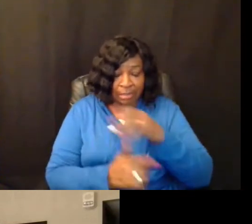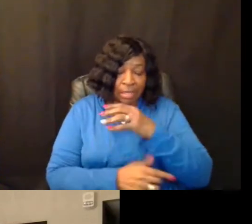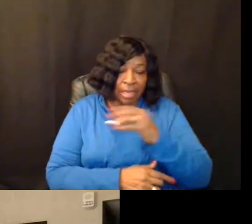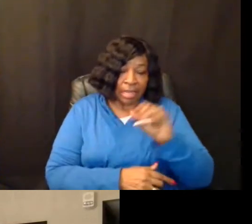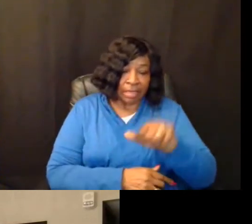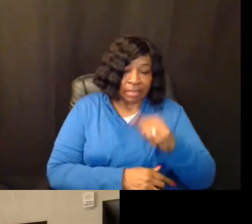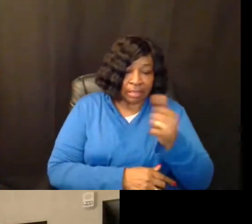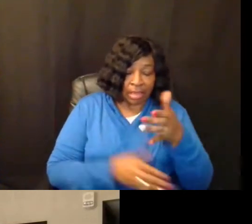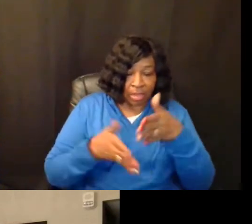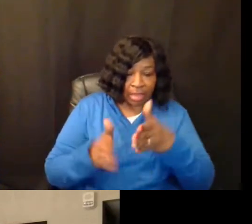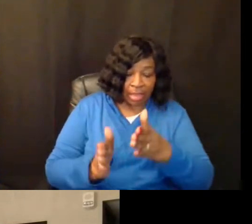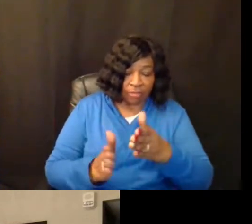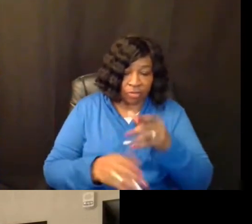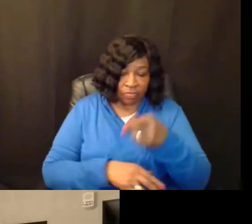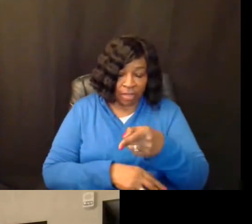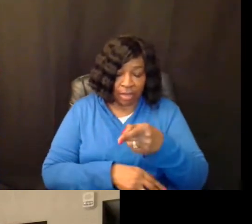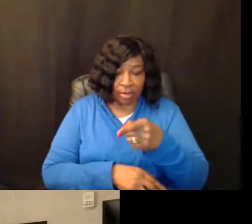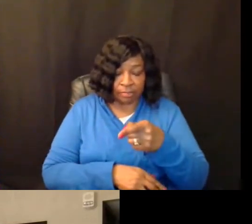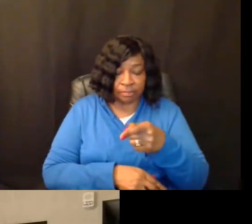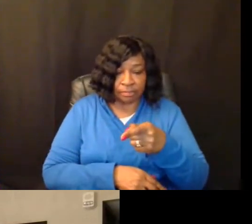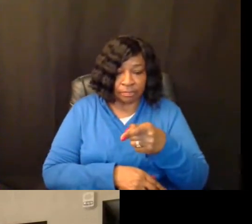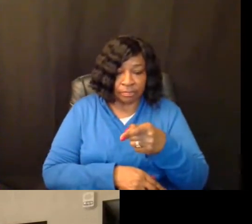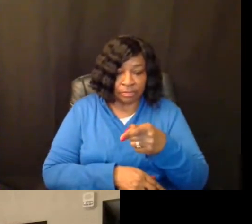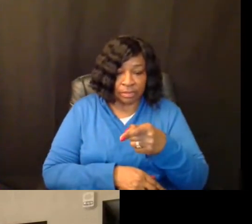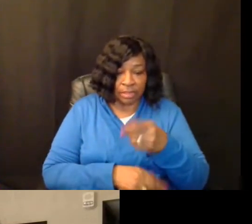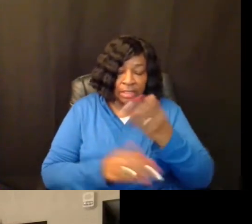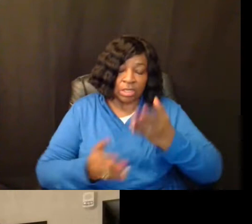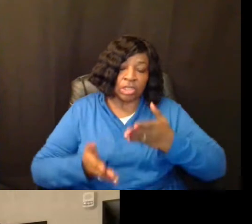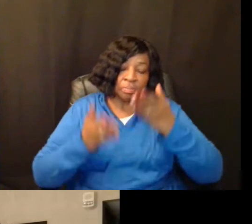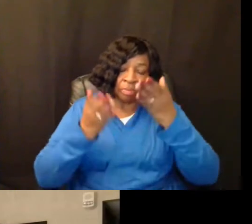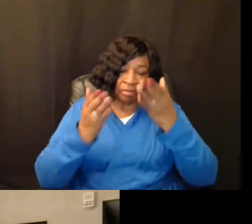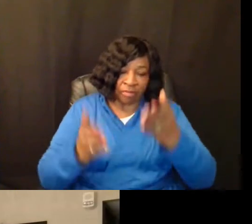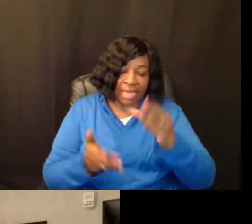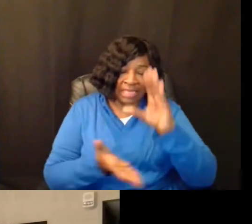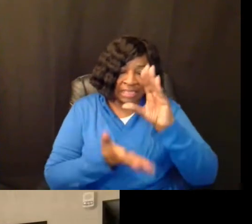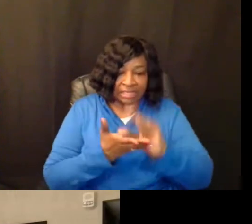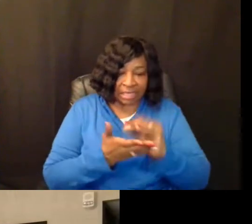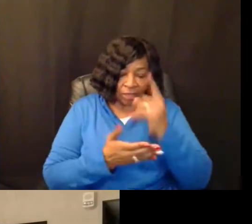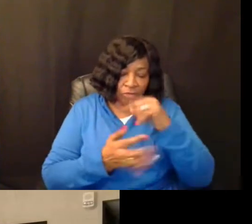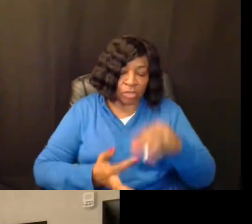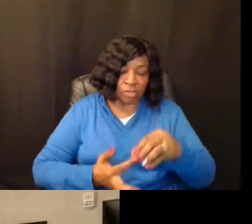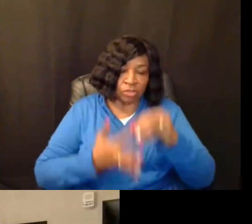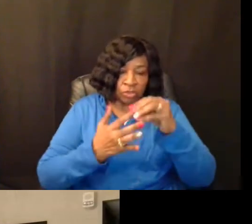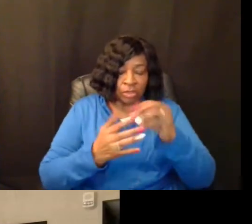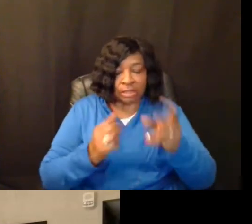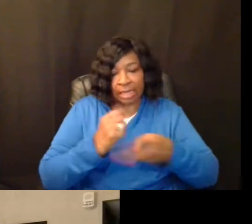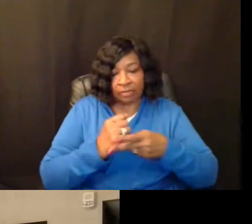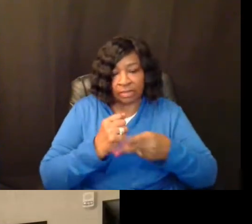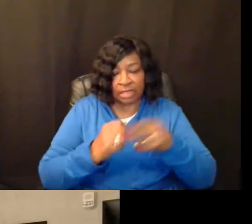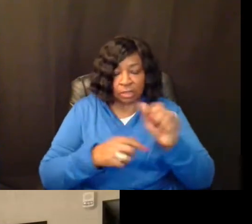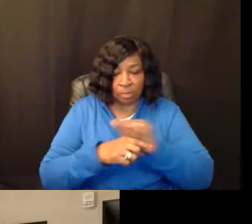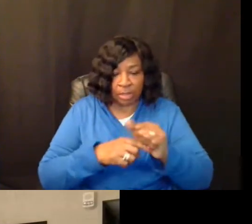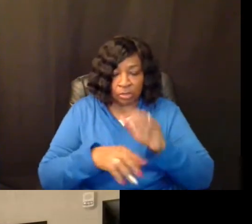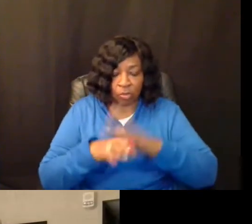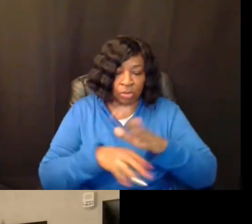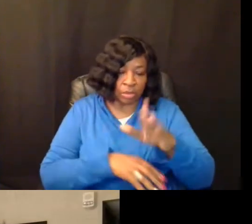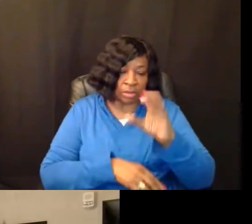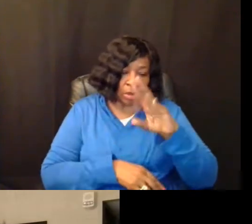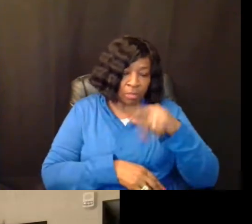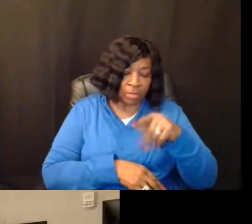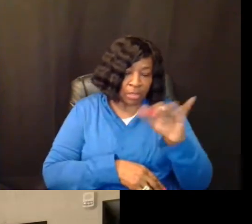avenue there is providing discounts for certain conservation practices on your crop insurance,